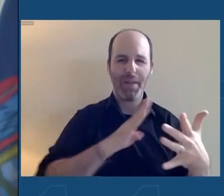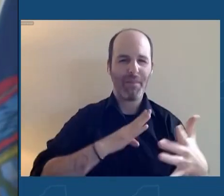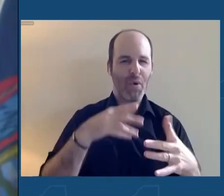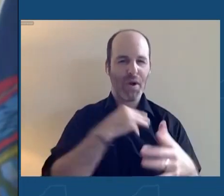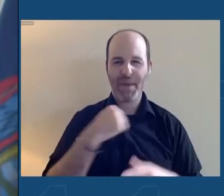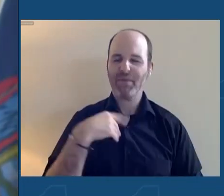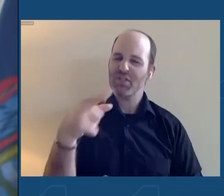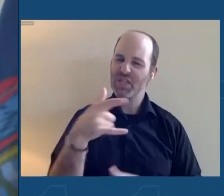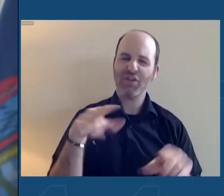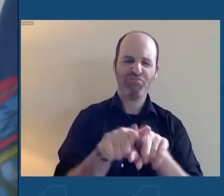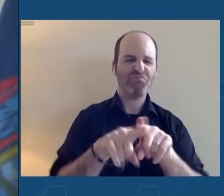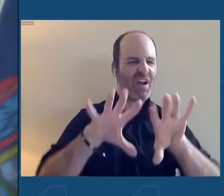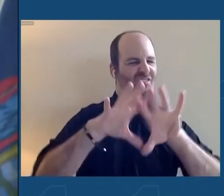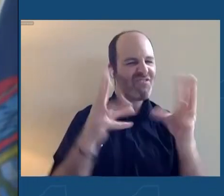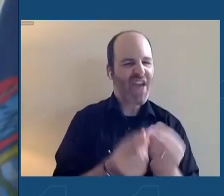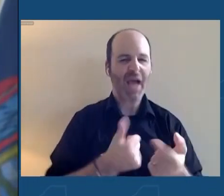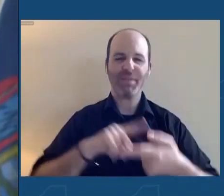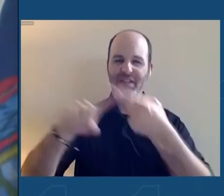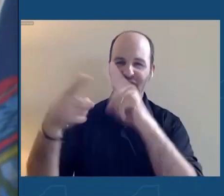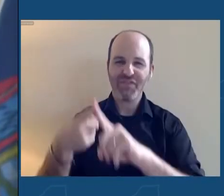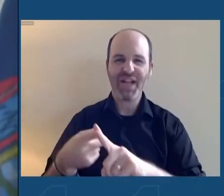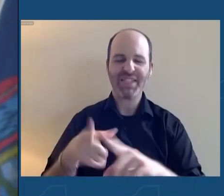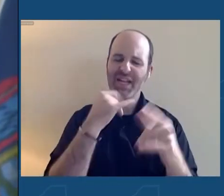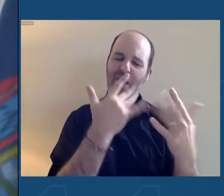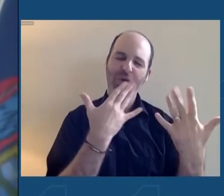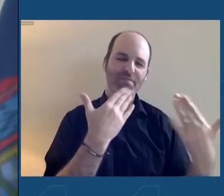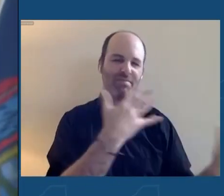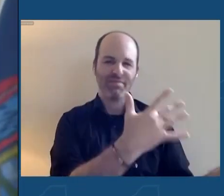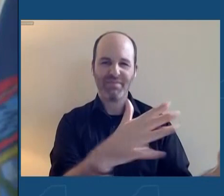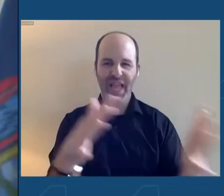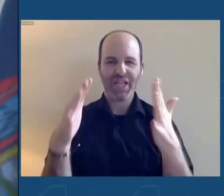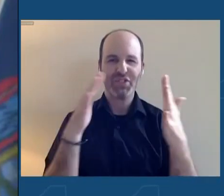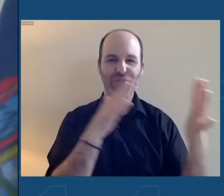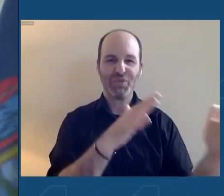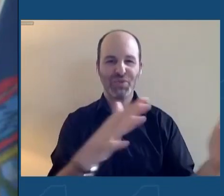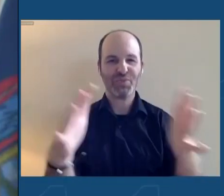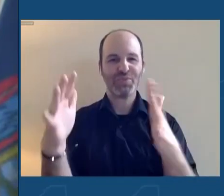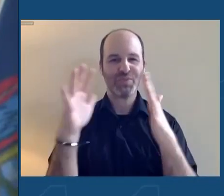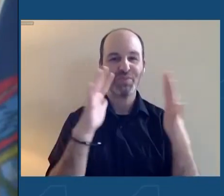and friends, and I want to give them all a round of applause.